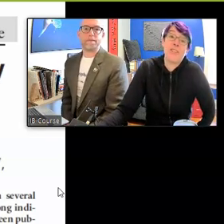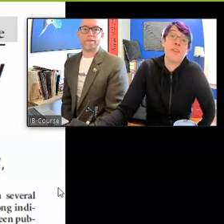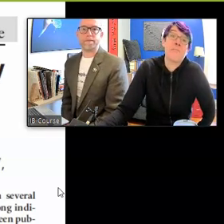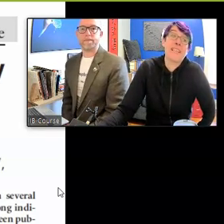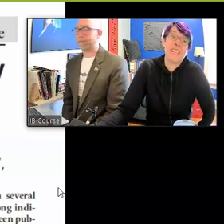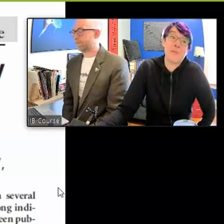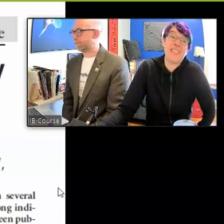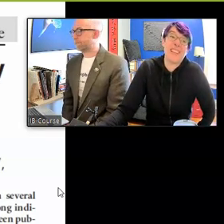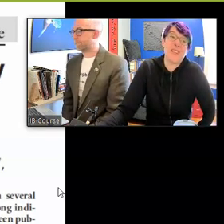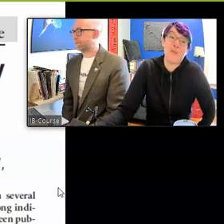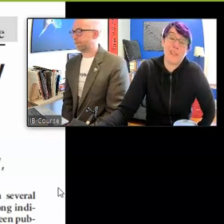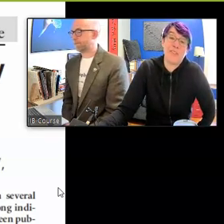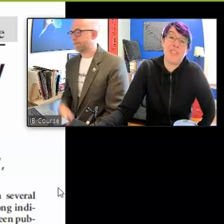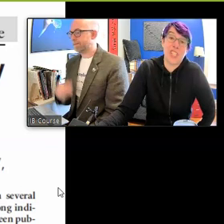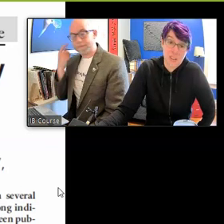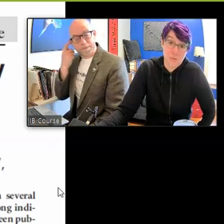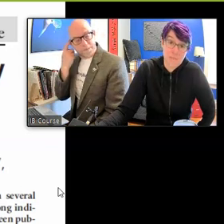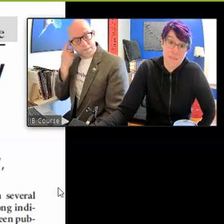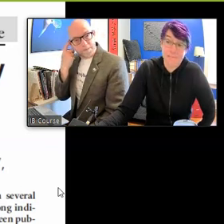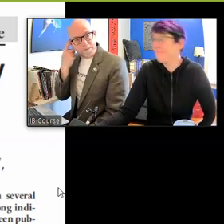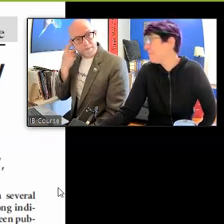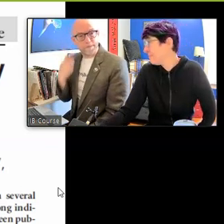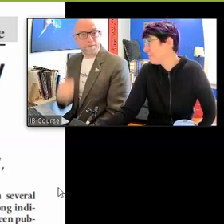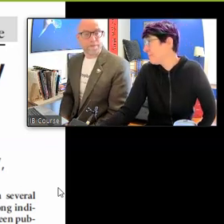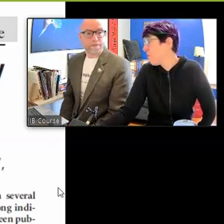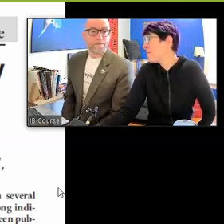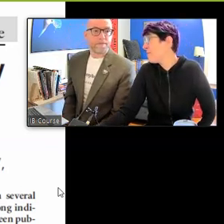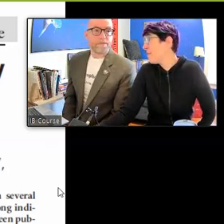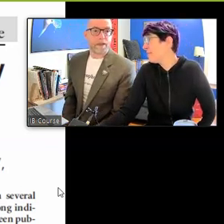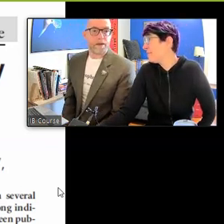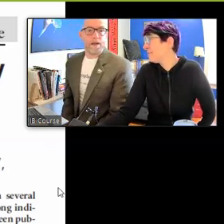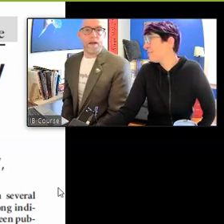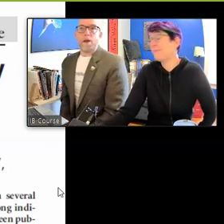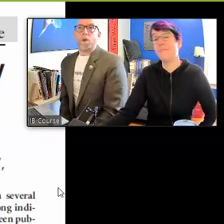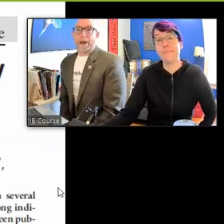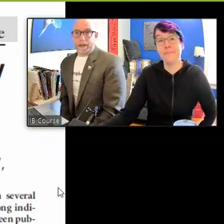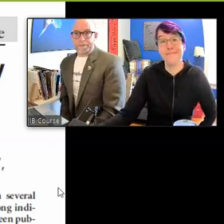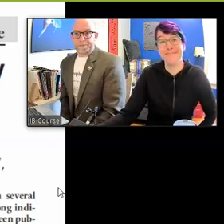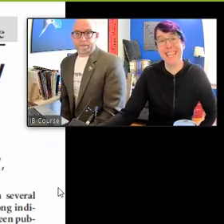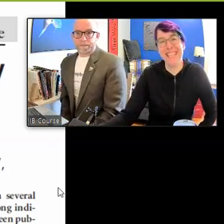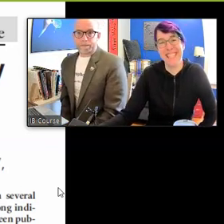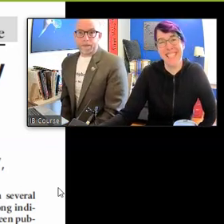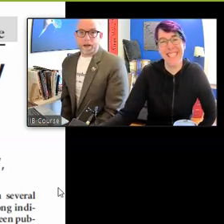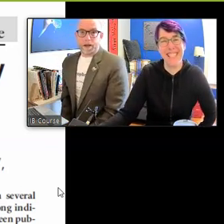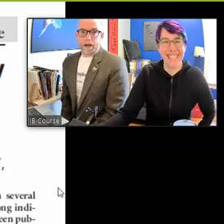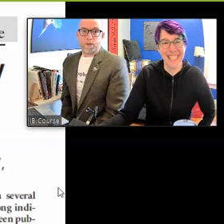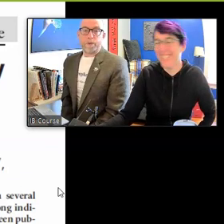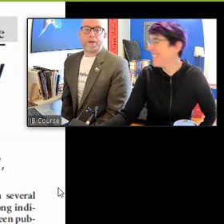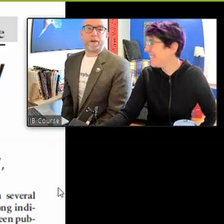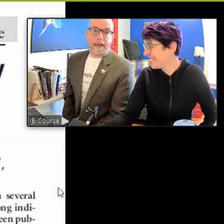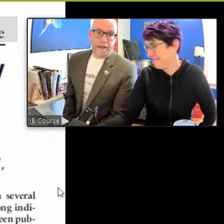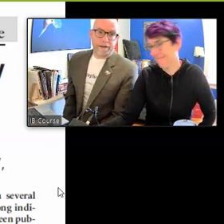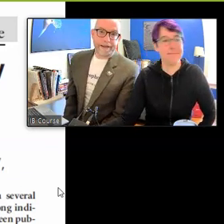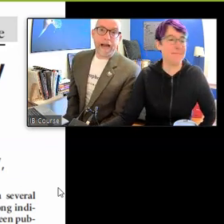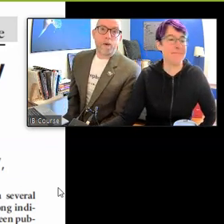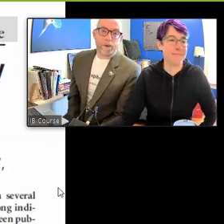You start by sequencing their nuclear genome. Why would you do that? Well, We would do